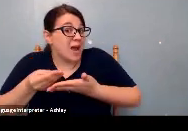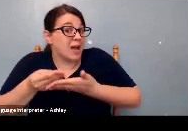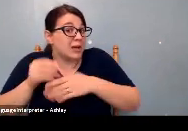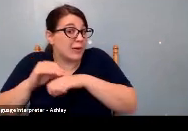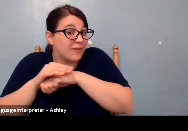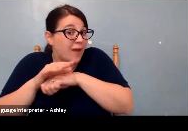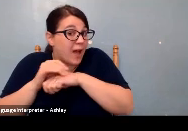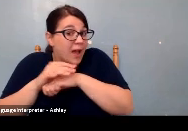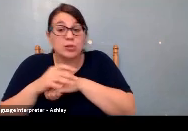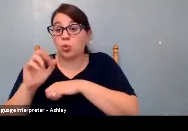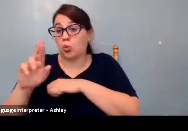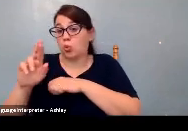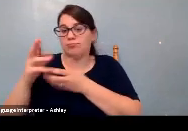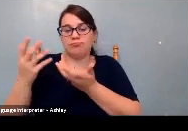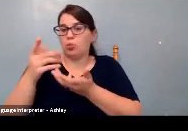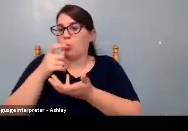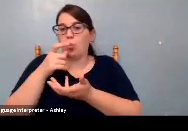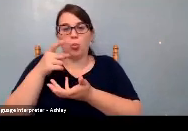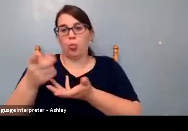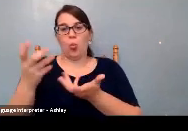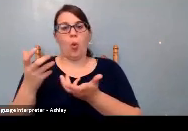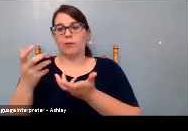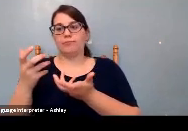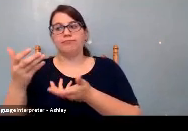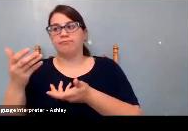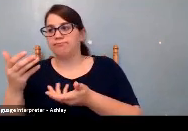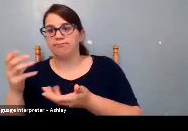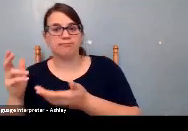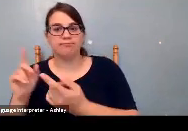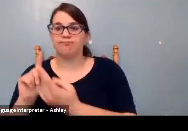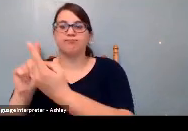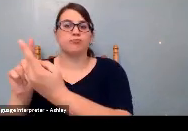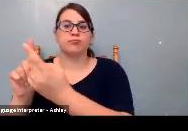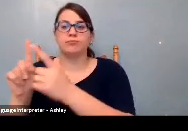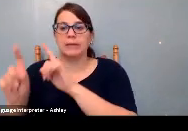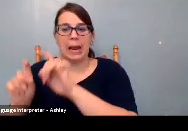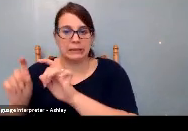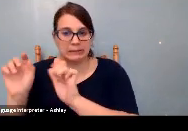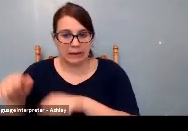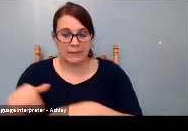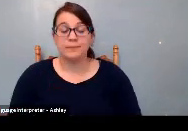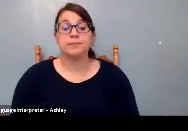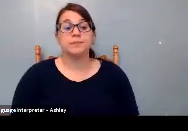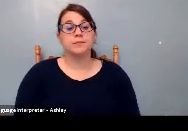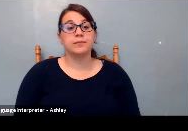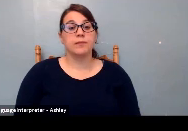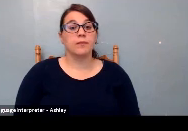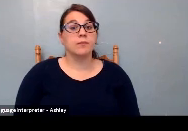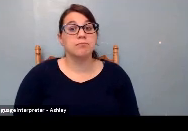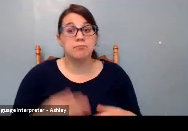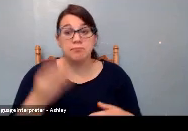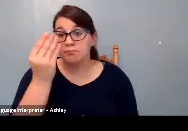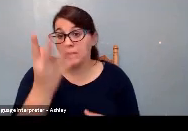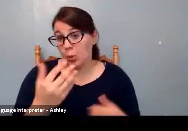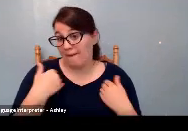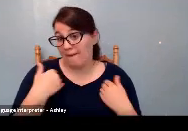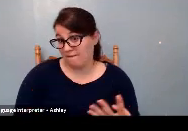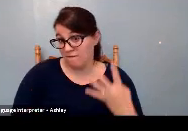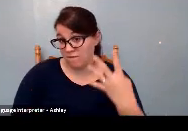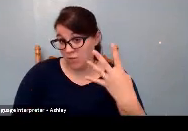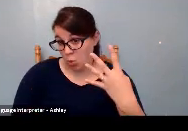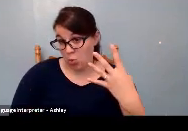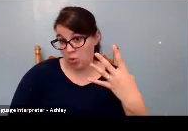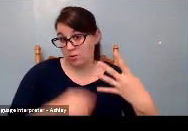investment advisor of your choosing. But what you want to know is there are 4 investment options to choose